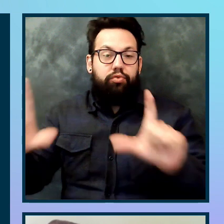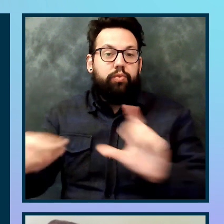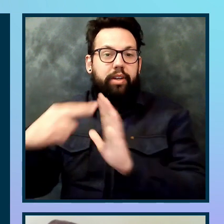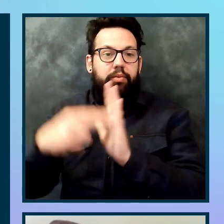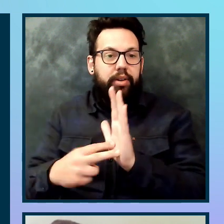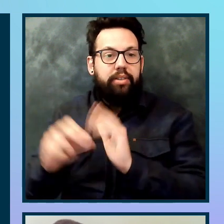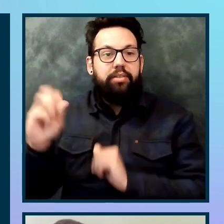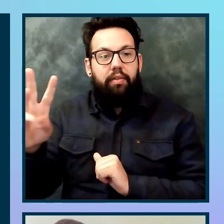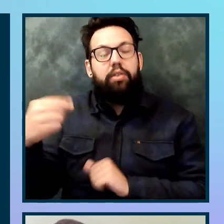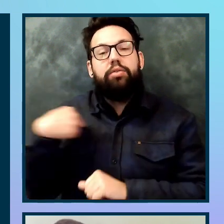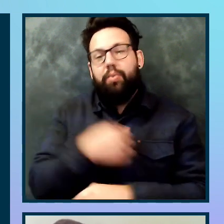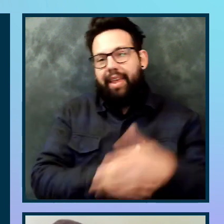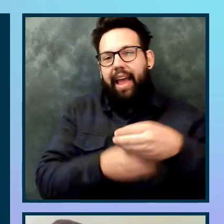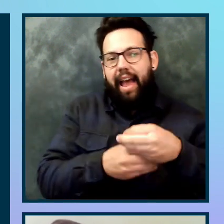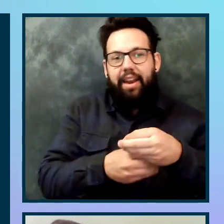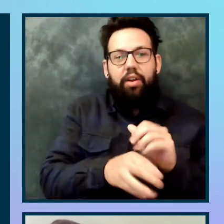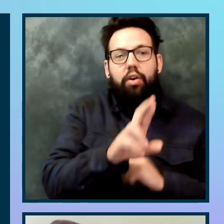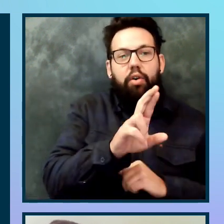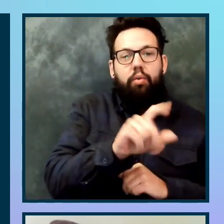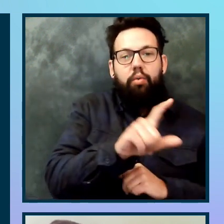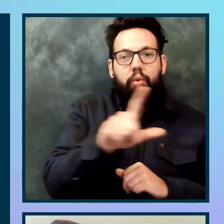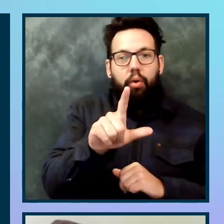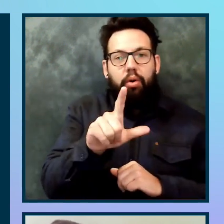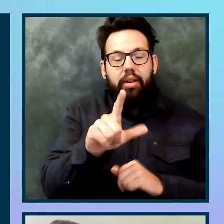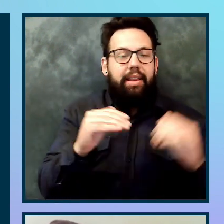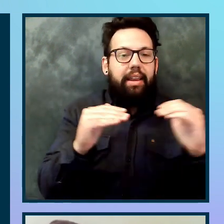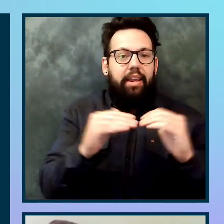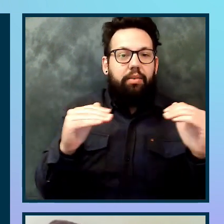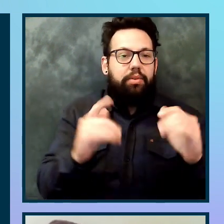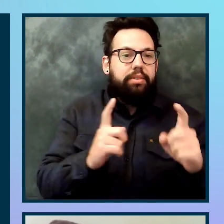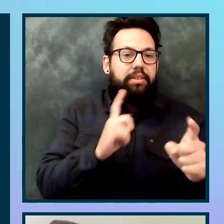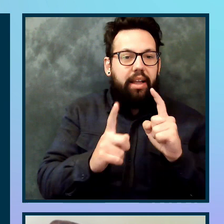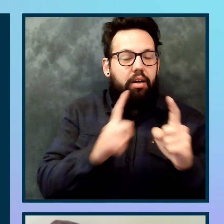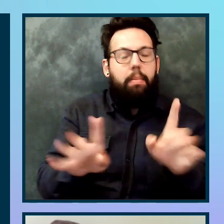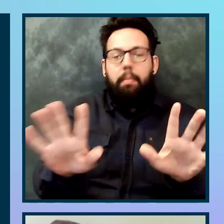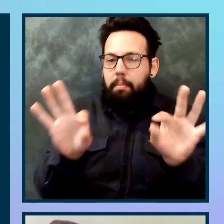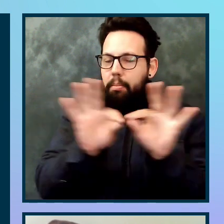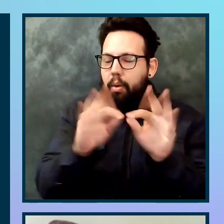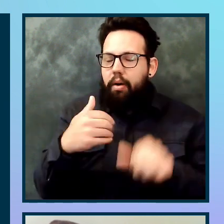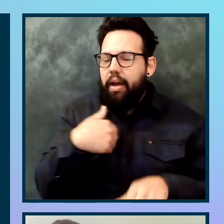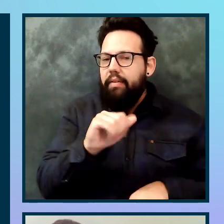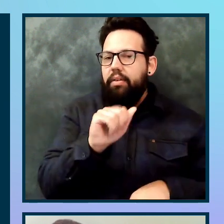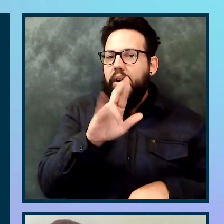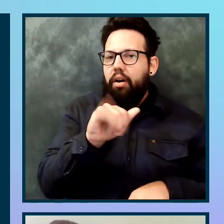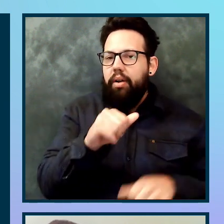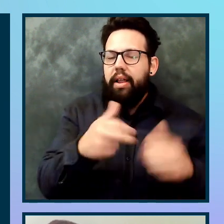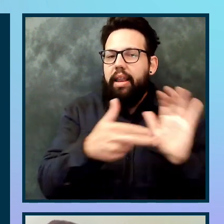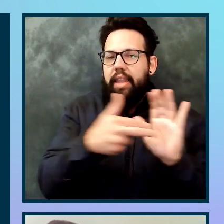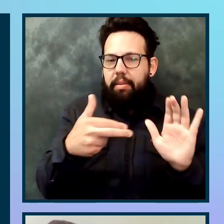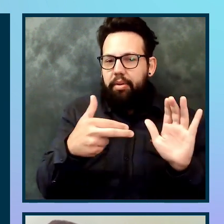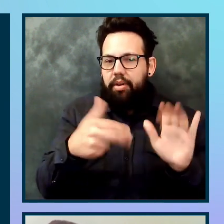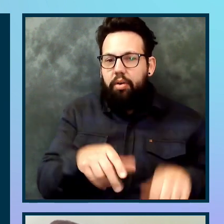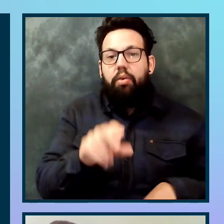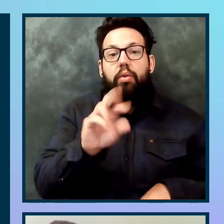equal to dialog. The other thing that's important is to have an aria label or an aria labeled by. And unfortunately, we